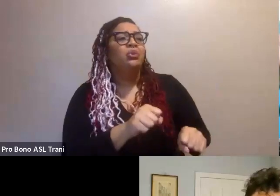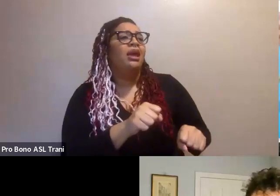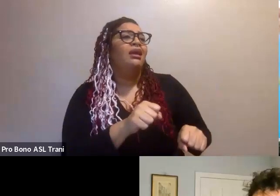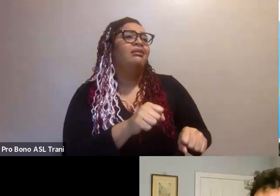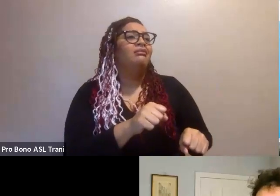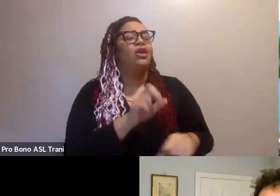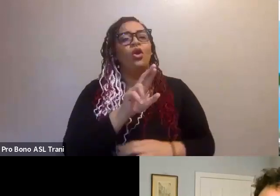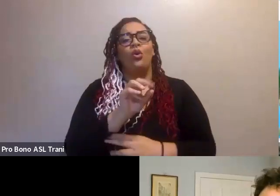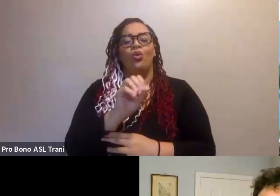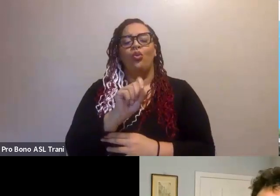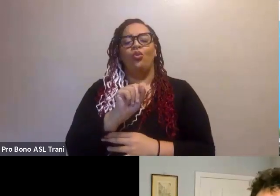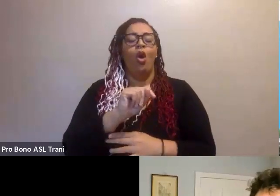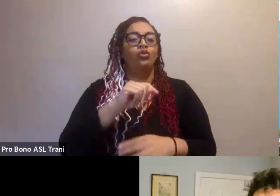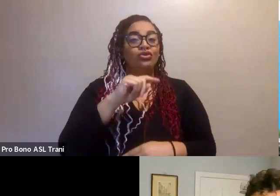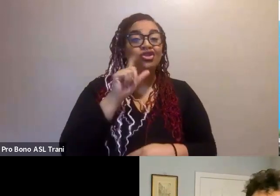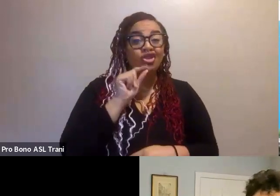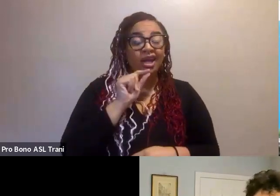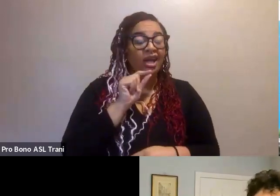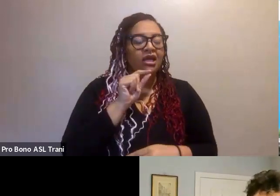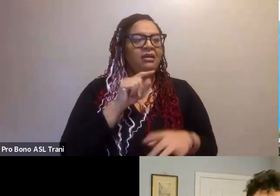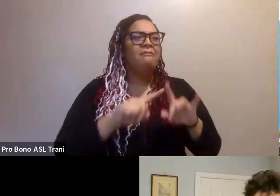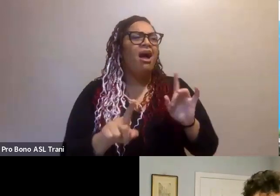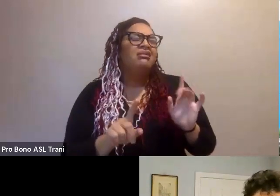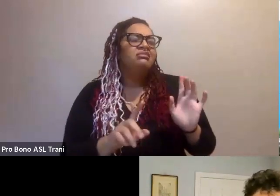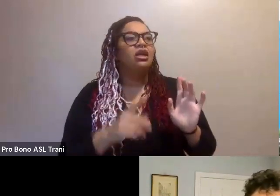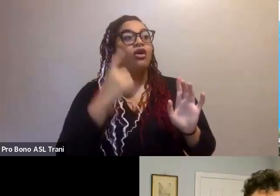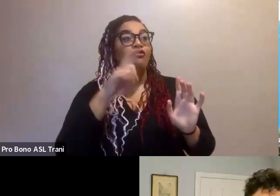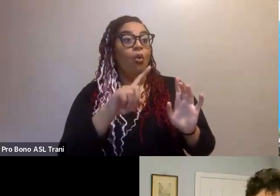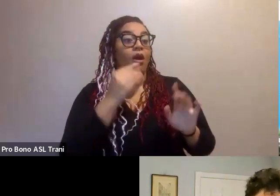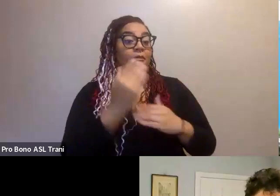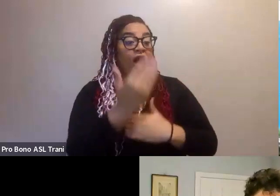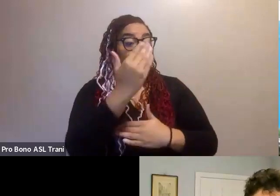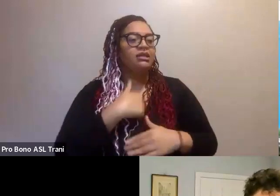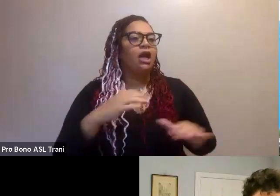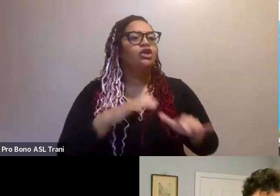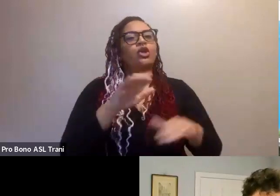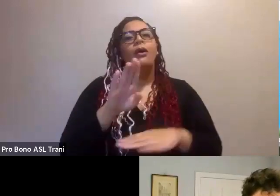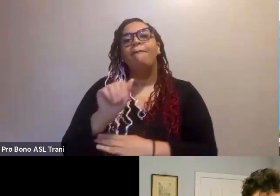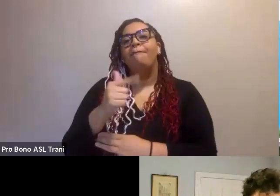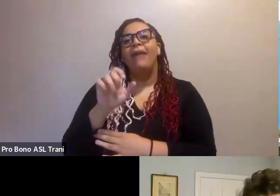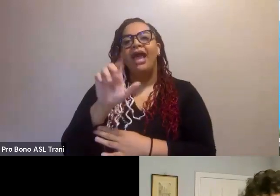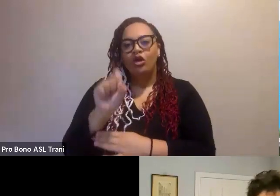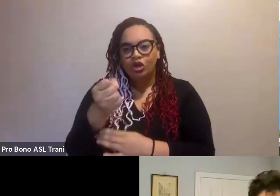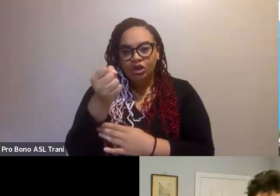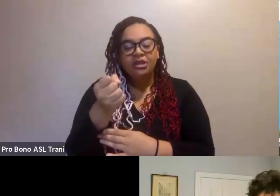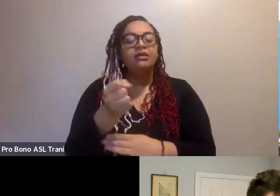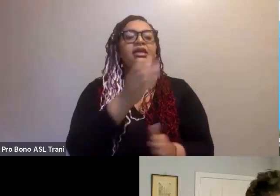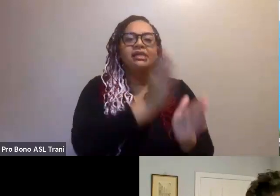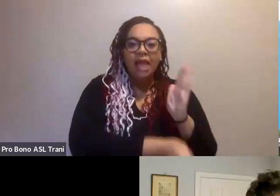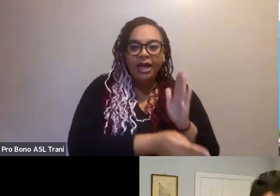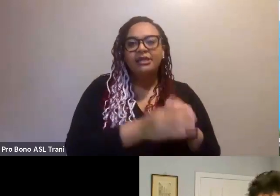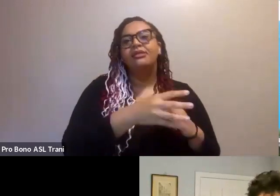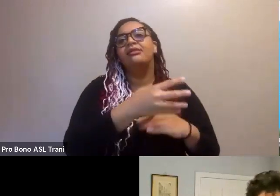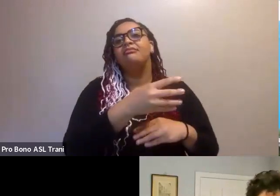then serve that to people. But for brunch, I love to do a bag of bagels, have them sliced at the store, right at the bagel shop. Yeah. I'm in a